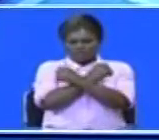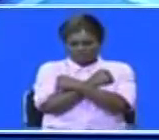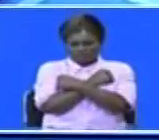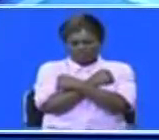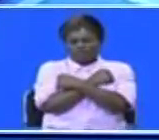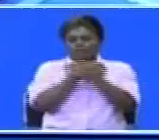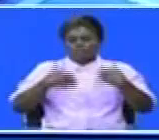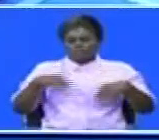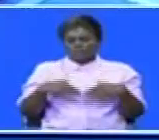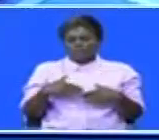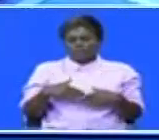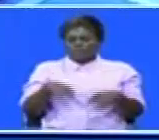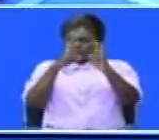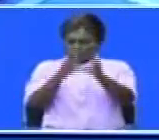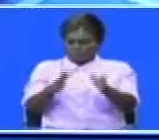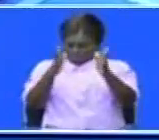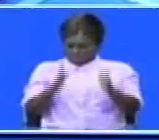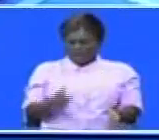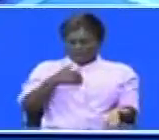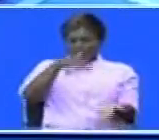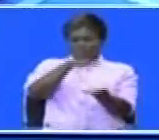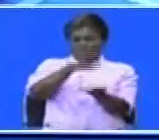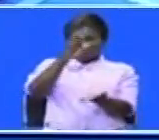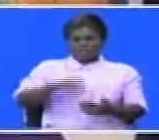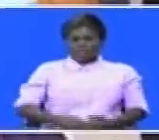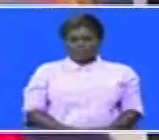seekers. KTN's Michael Karanja now reports.